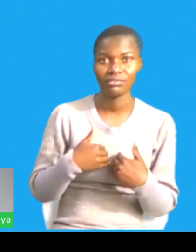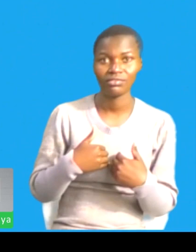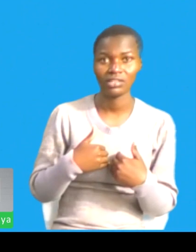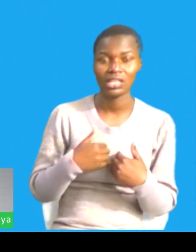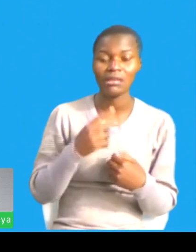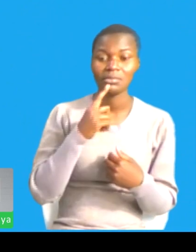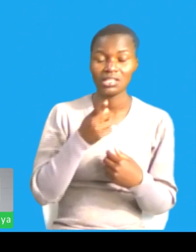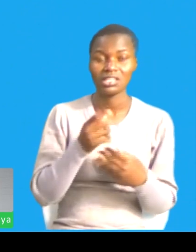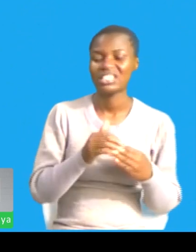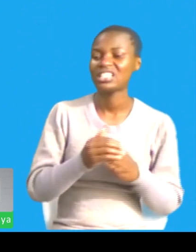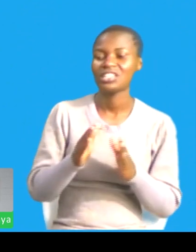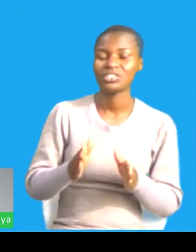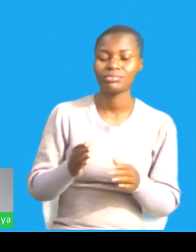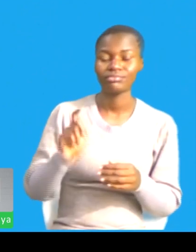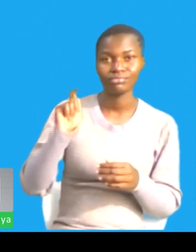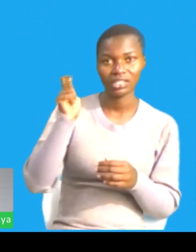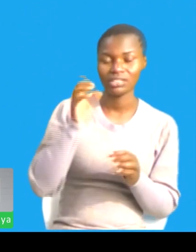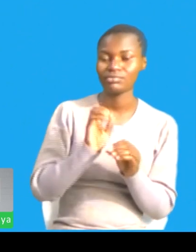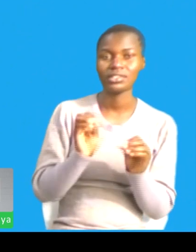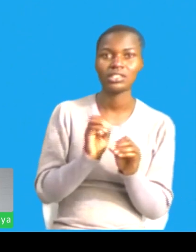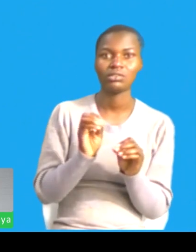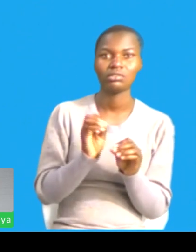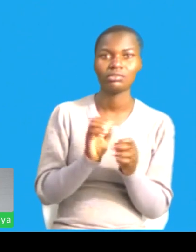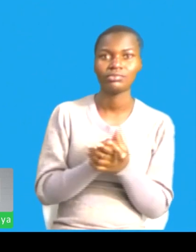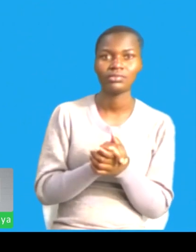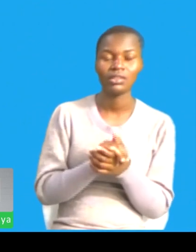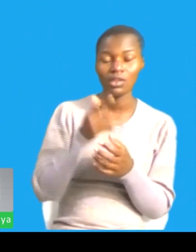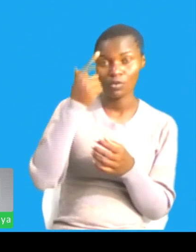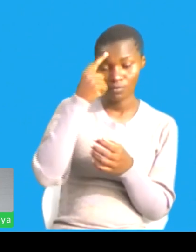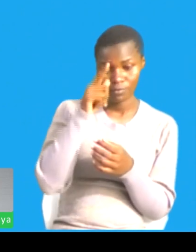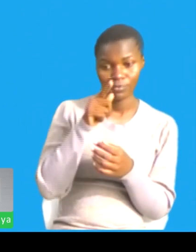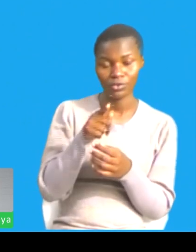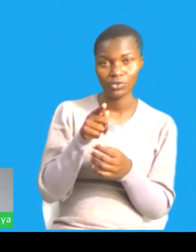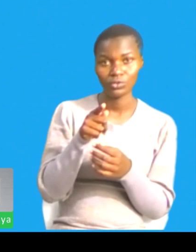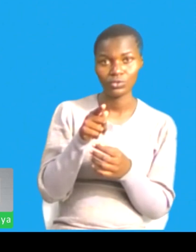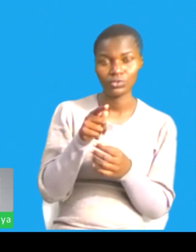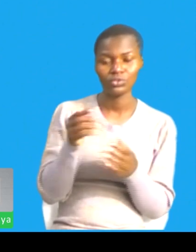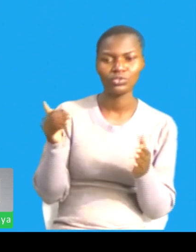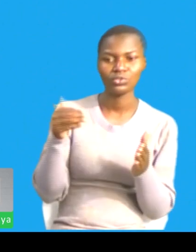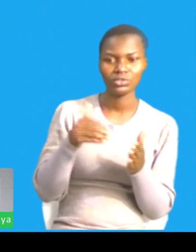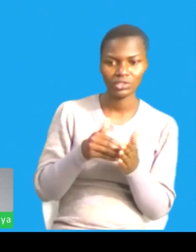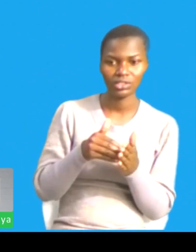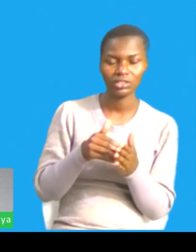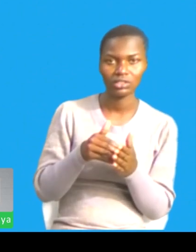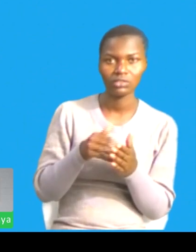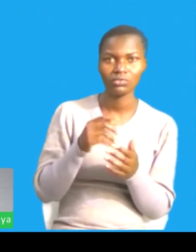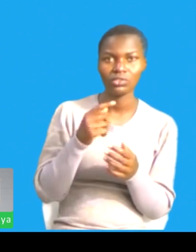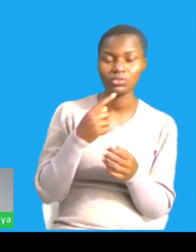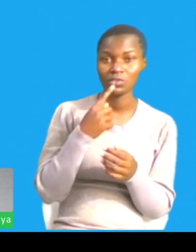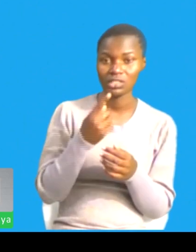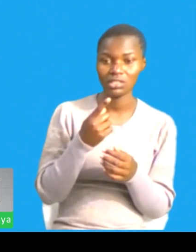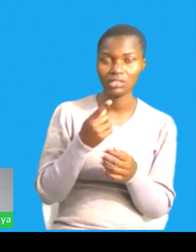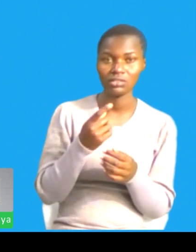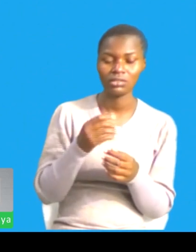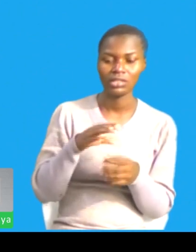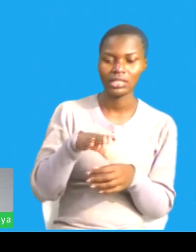have lacked leadership in this country, because for you to get to a point that unasema uchukue vitu uanze kupiga